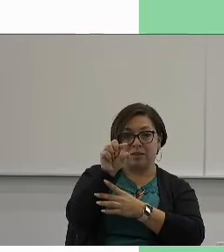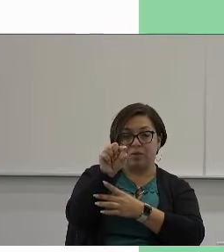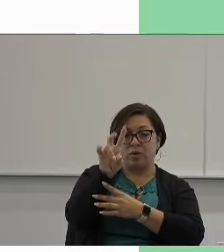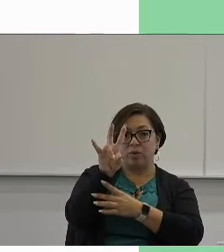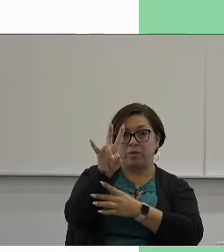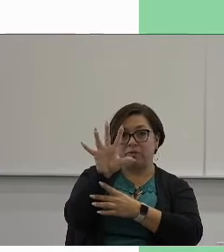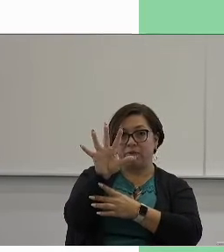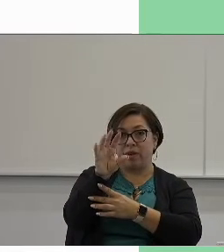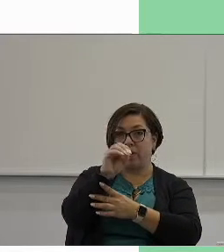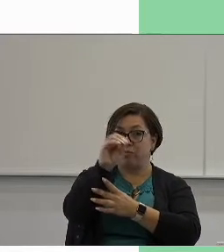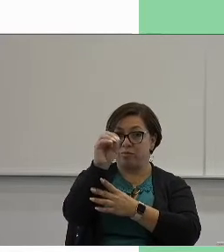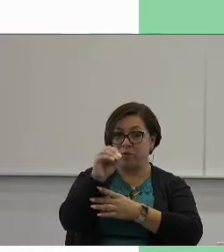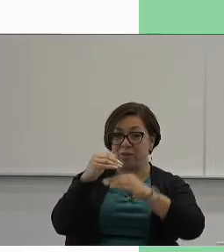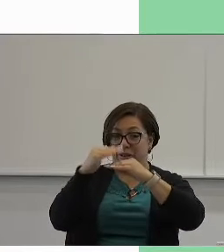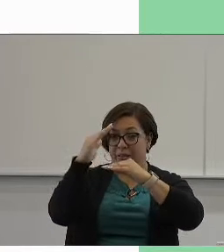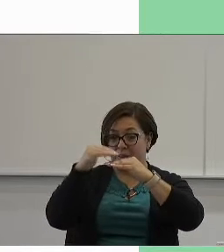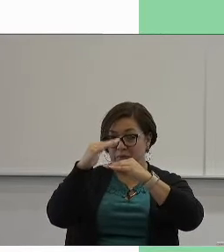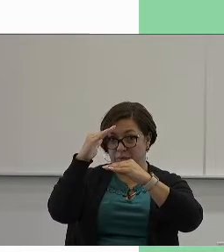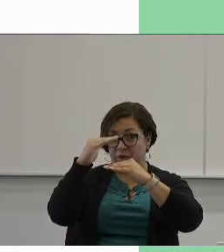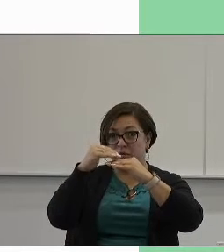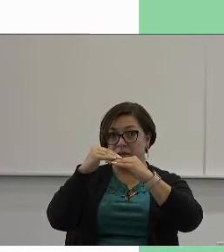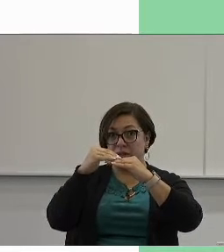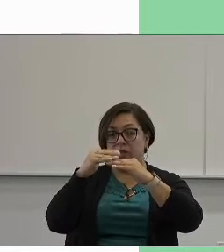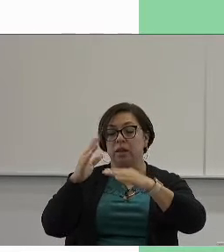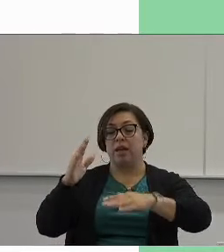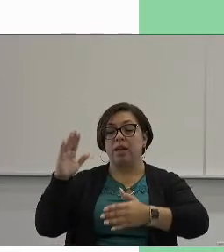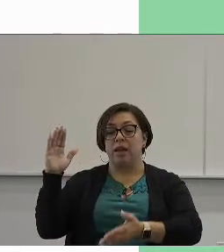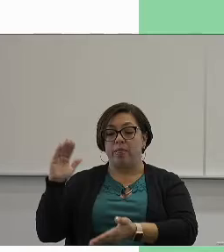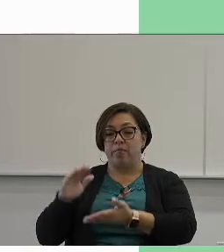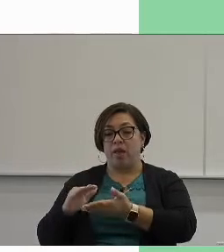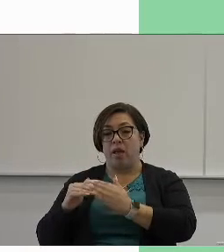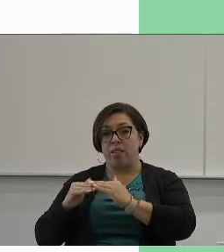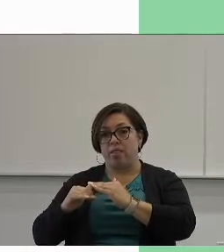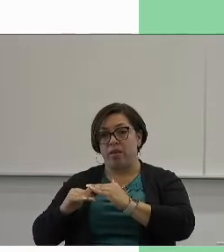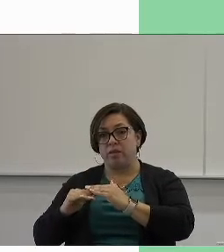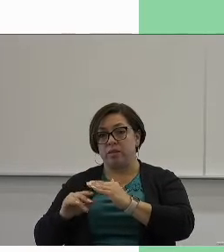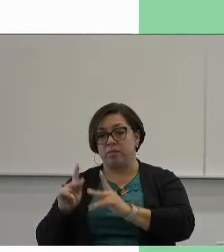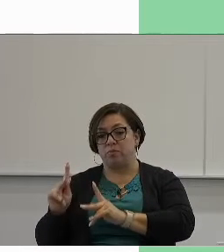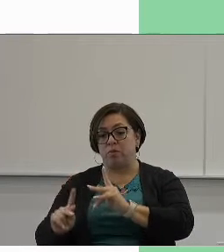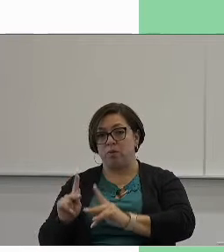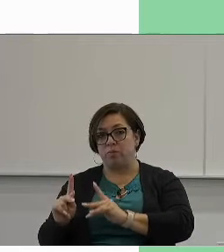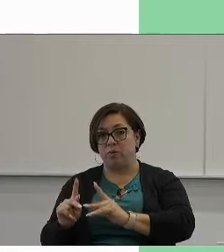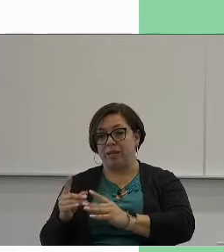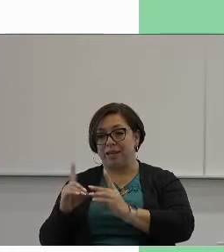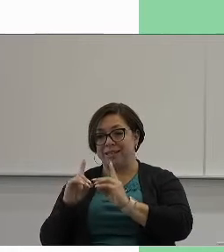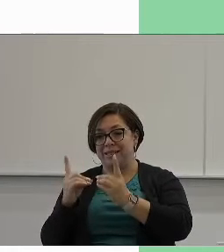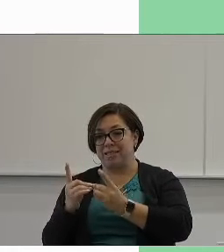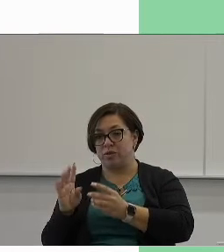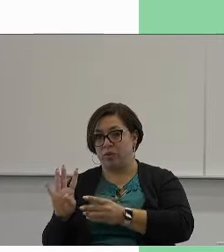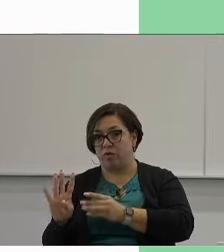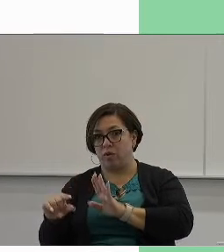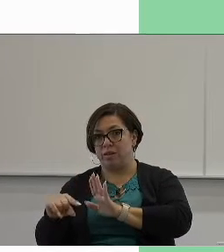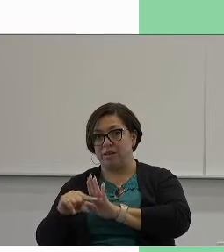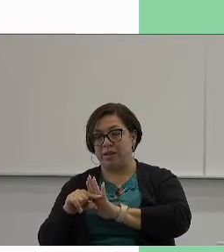16.75% above the ideal, and the least populated, which is District 4 at